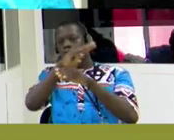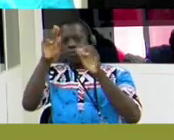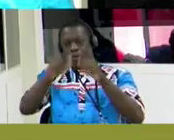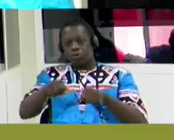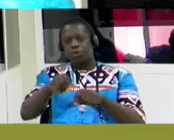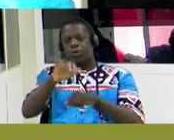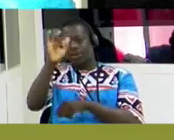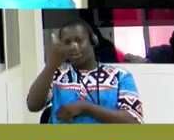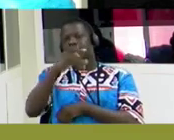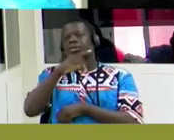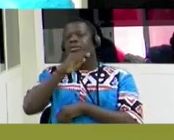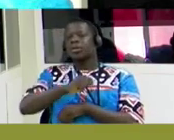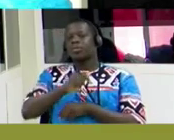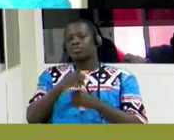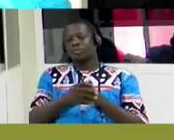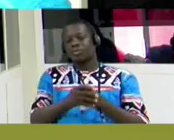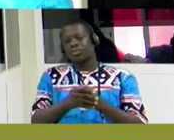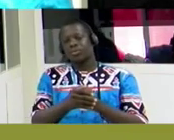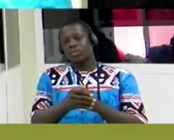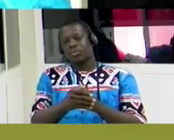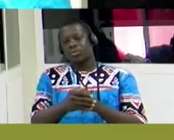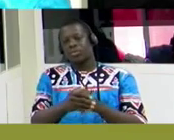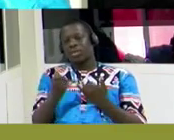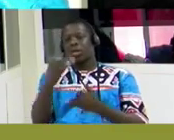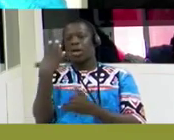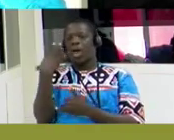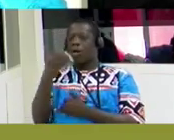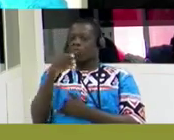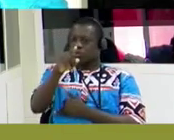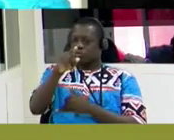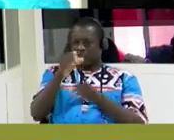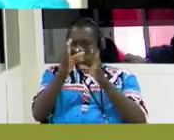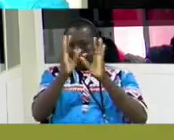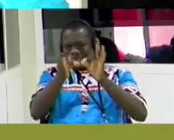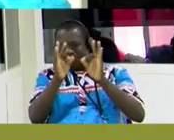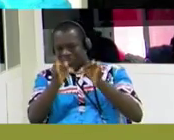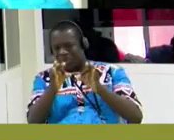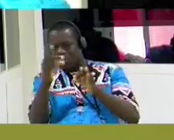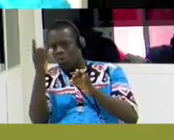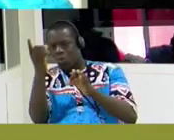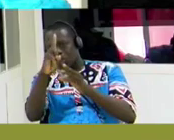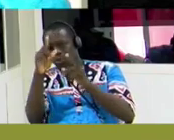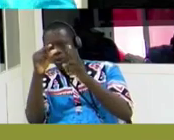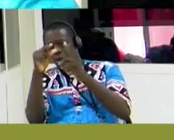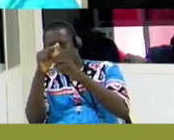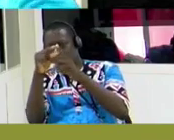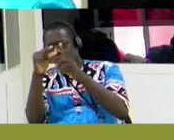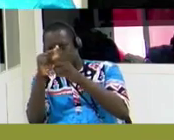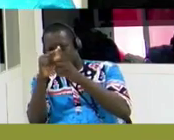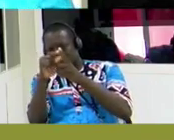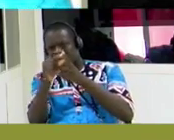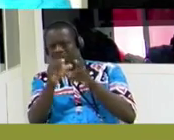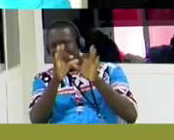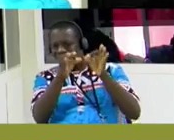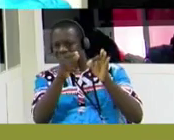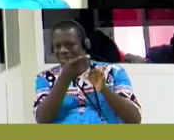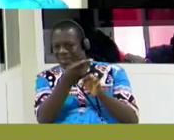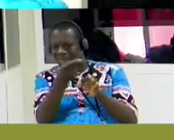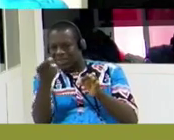And how would you describe, what word would you use to describe this kind of a